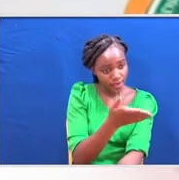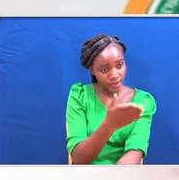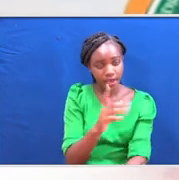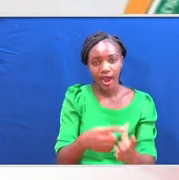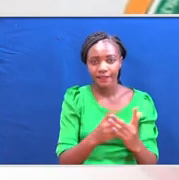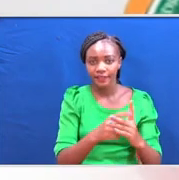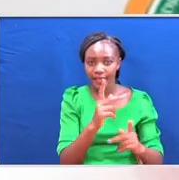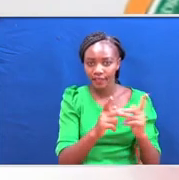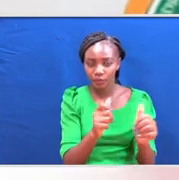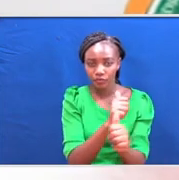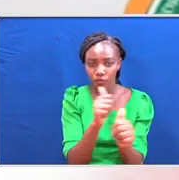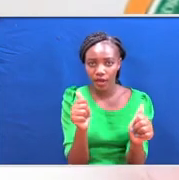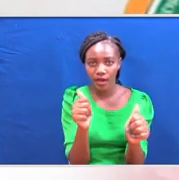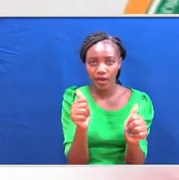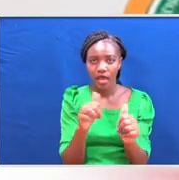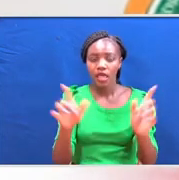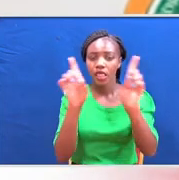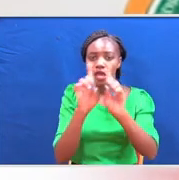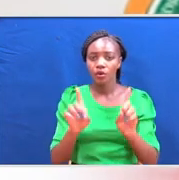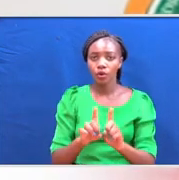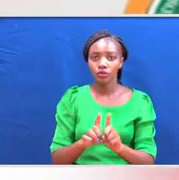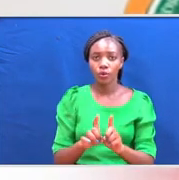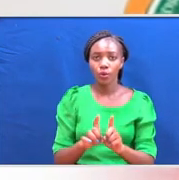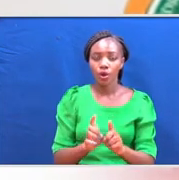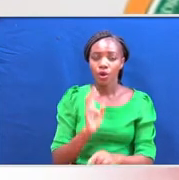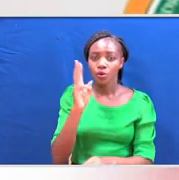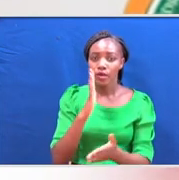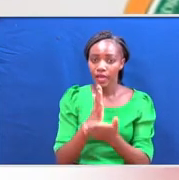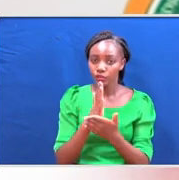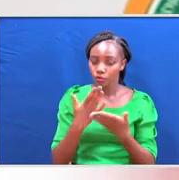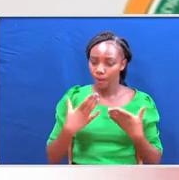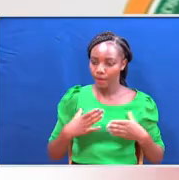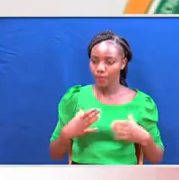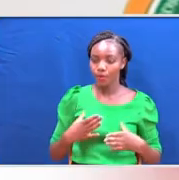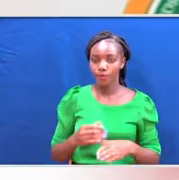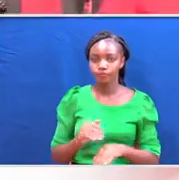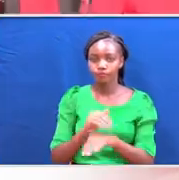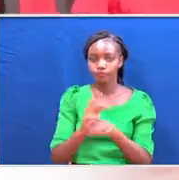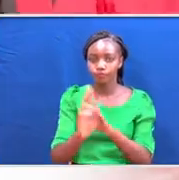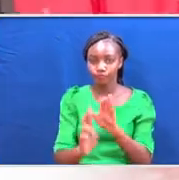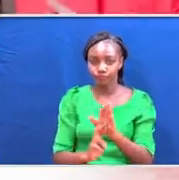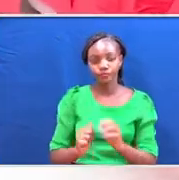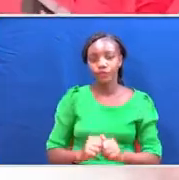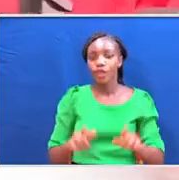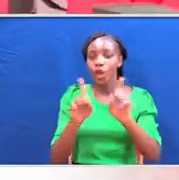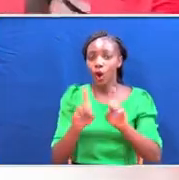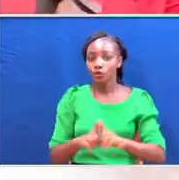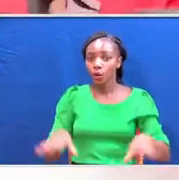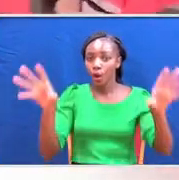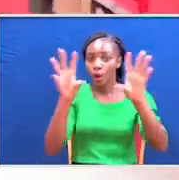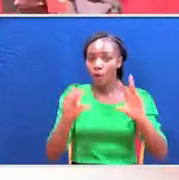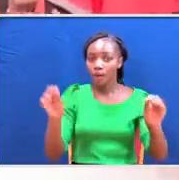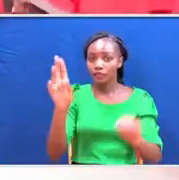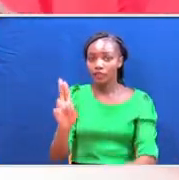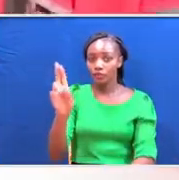started. The eventual protocol will be at State House. President Uhuru Kenyatta